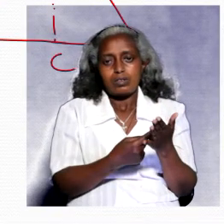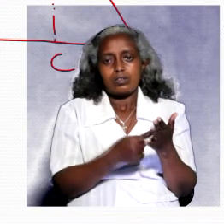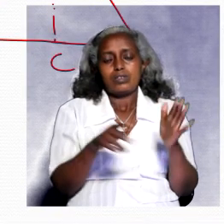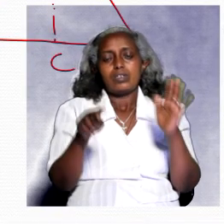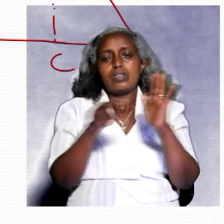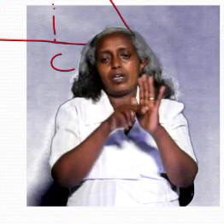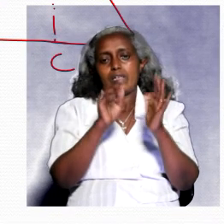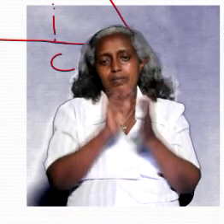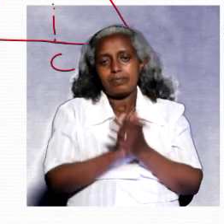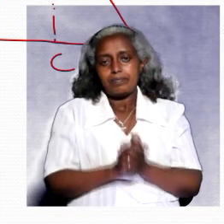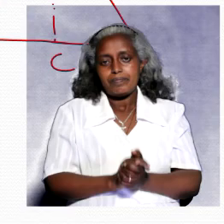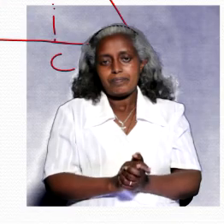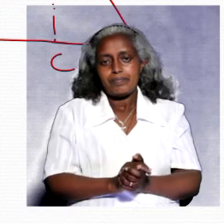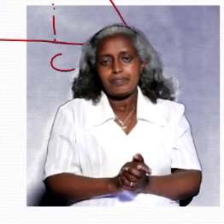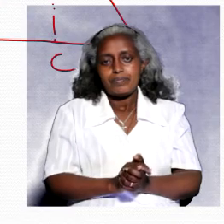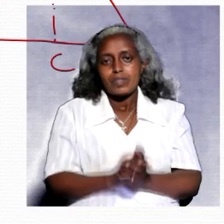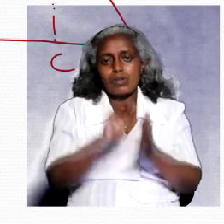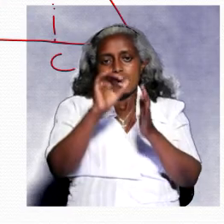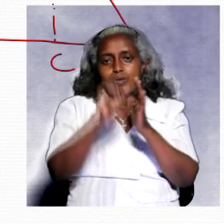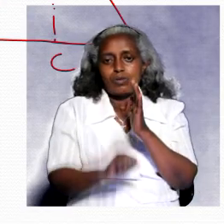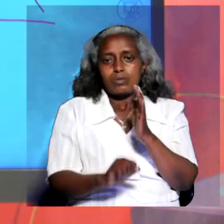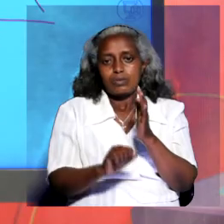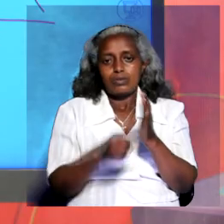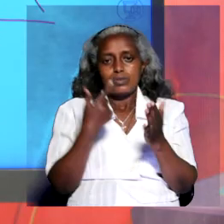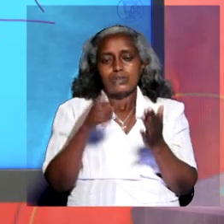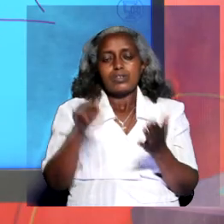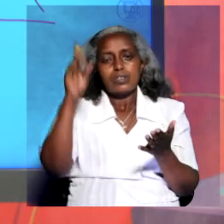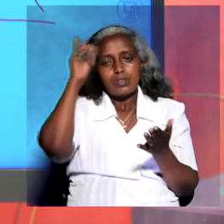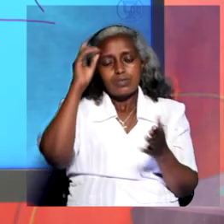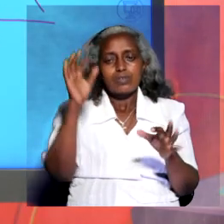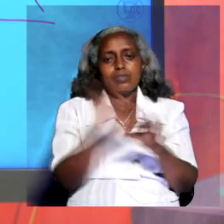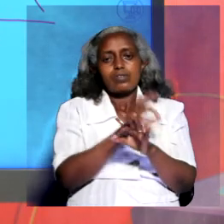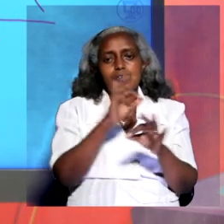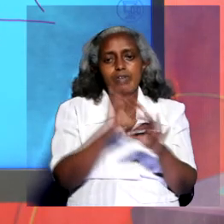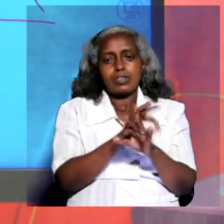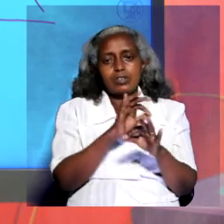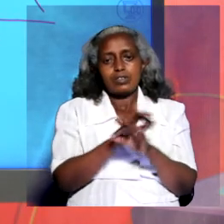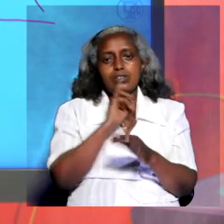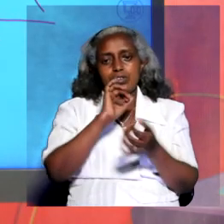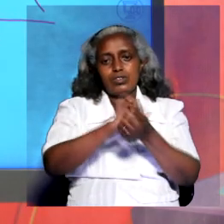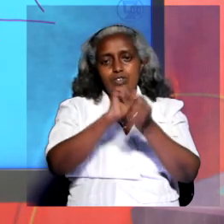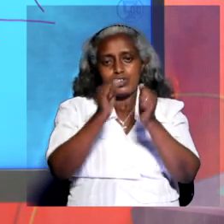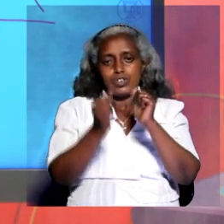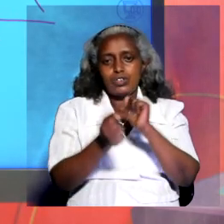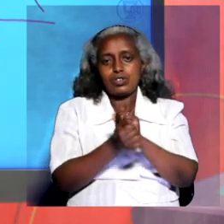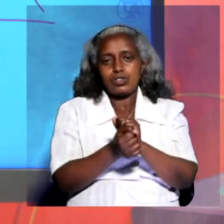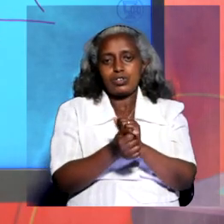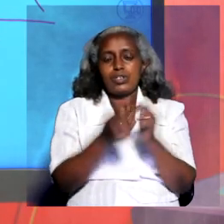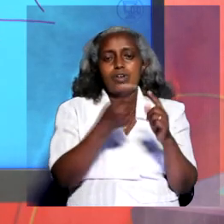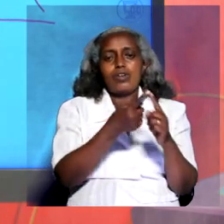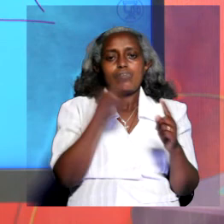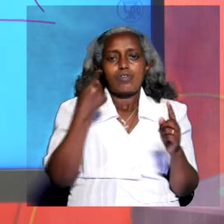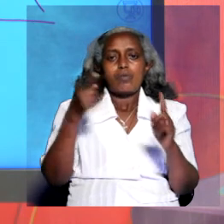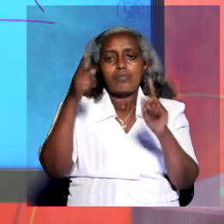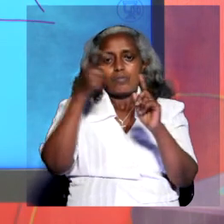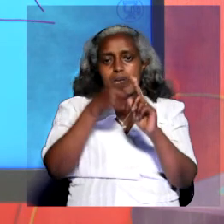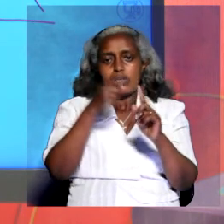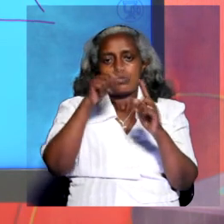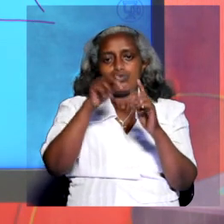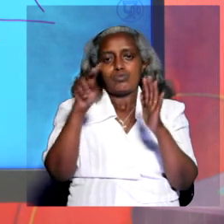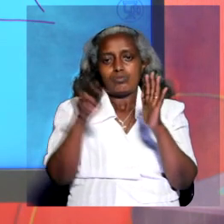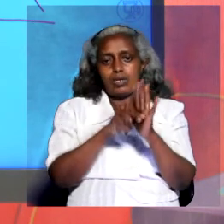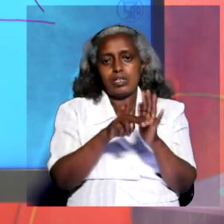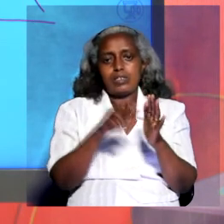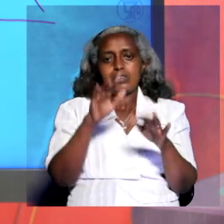is negative. So the derivative of the function is changing from plus to